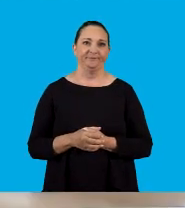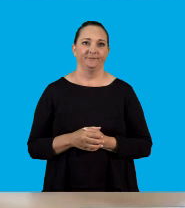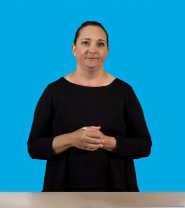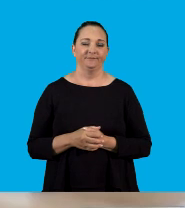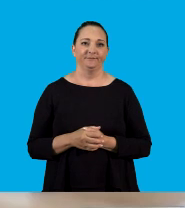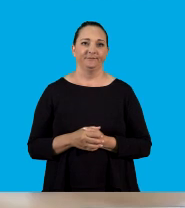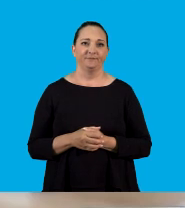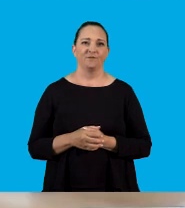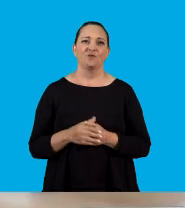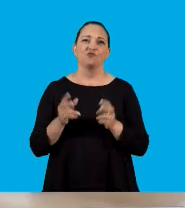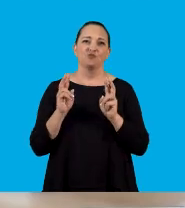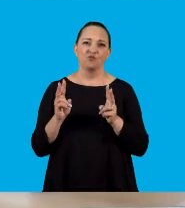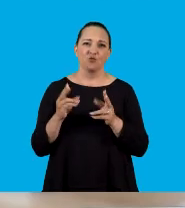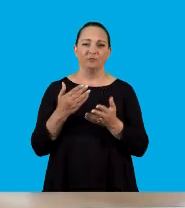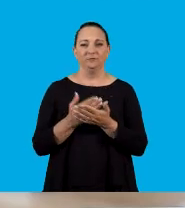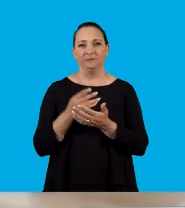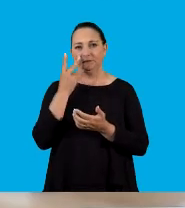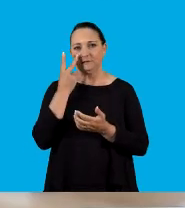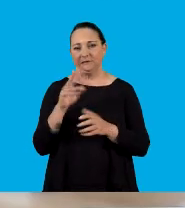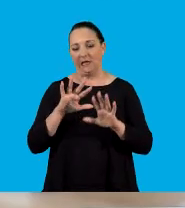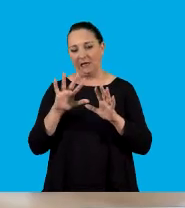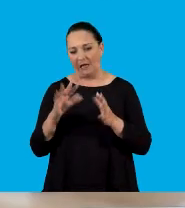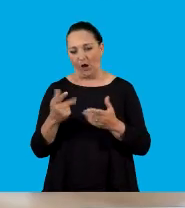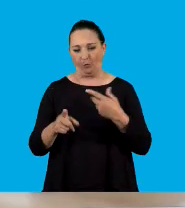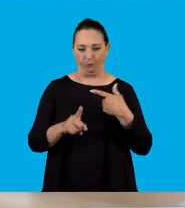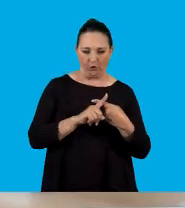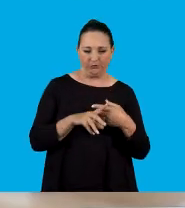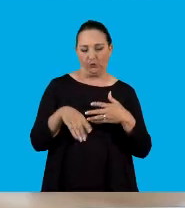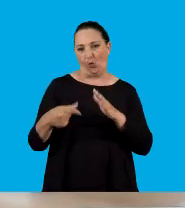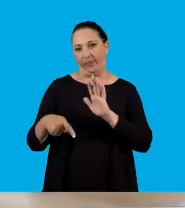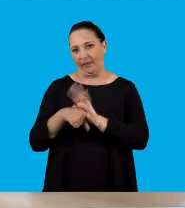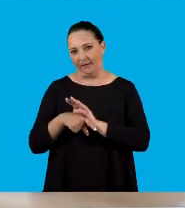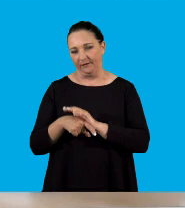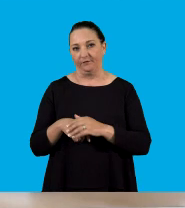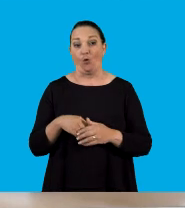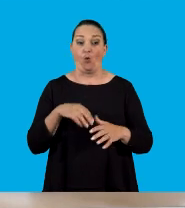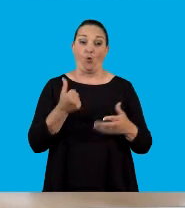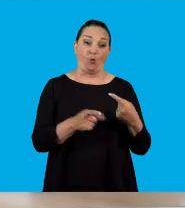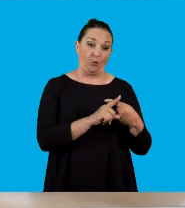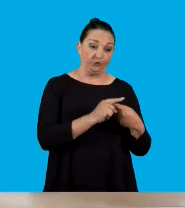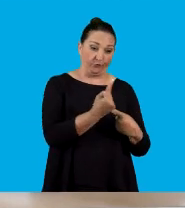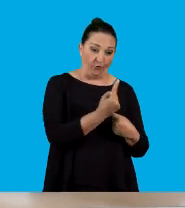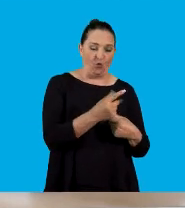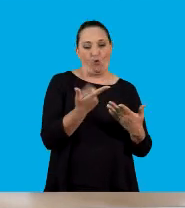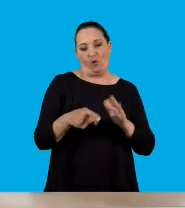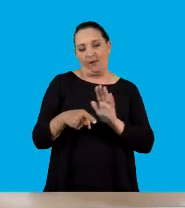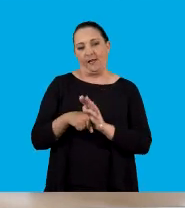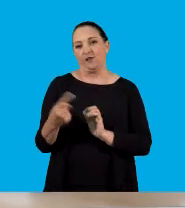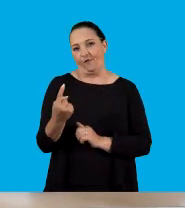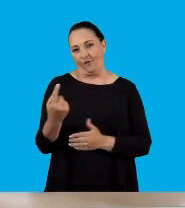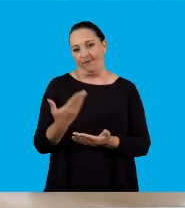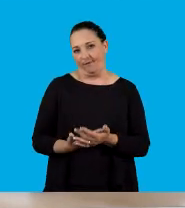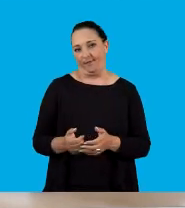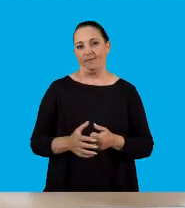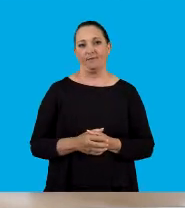an approach you should apply when you're looking into the positives and negatives, or provide positives only or negatives only. And